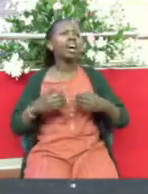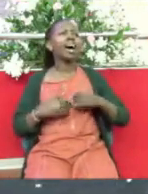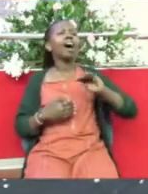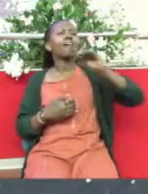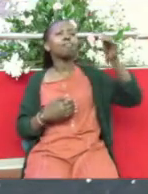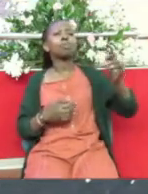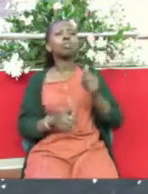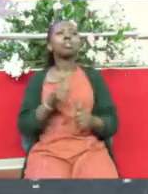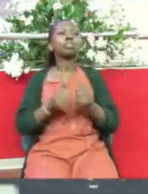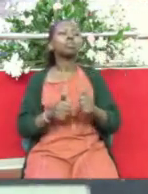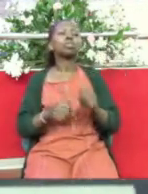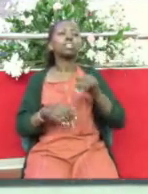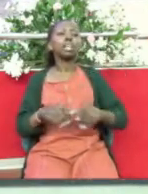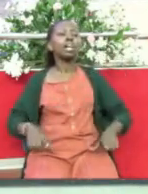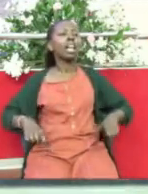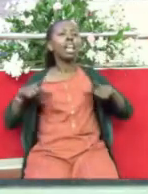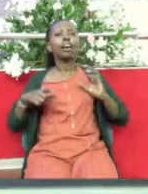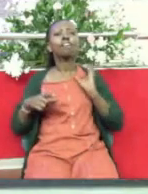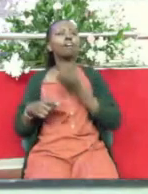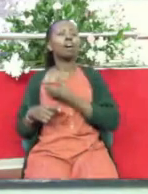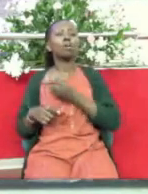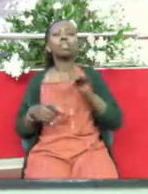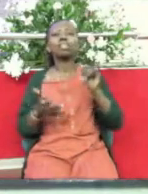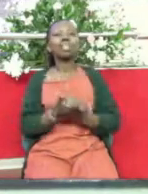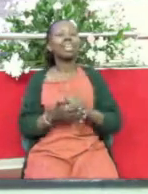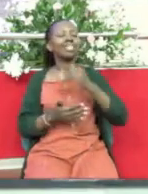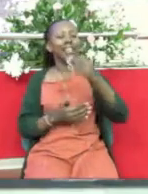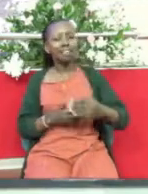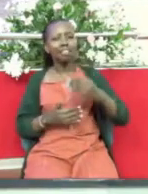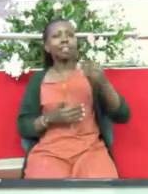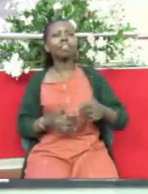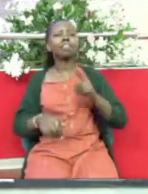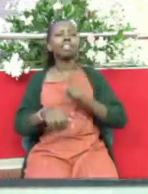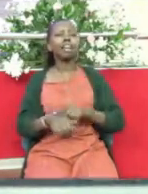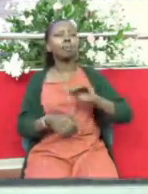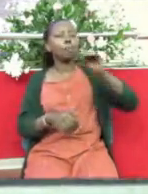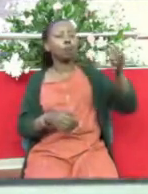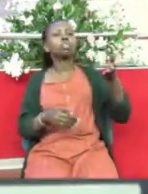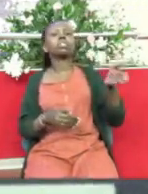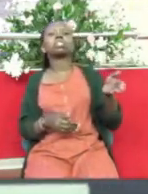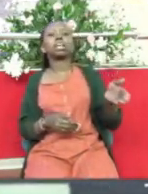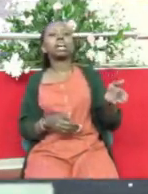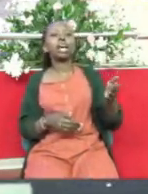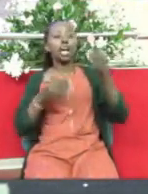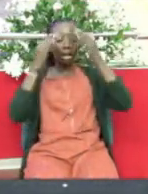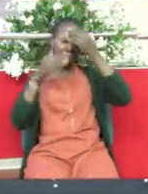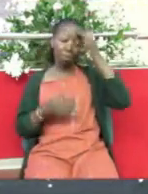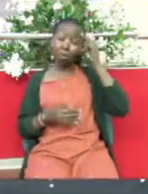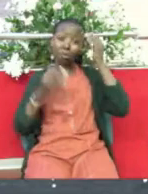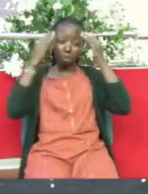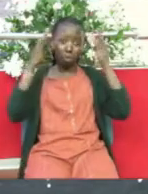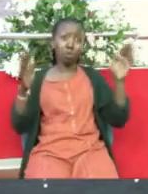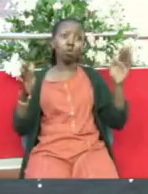been existing in our lives that are always hiding as anonymous. And because they are anonymous, you're not able to handle them.